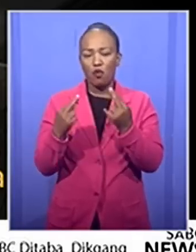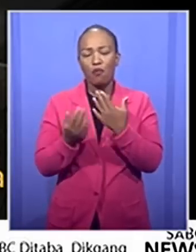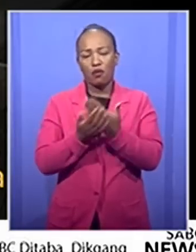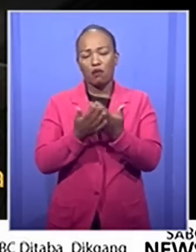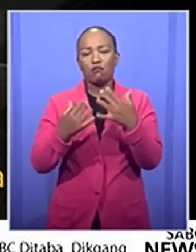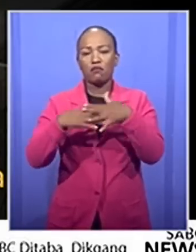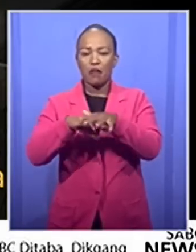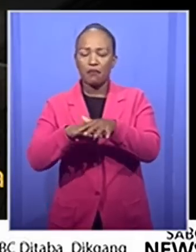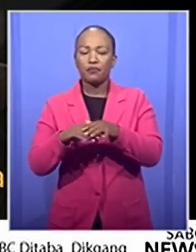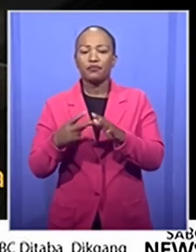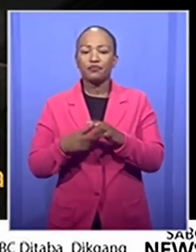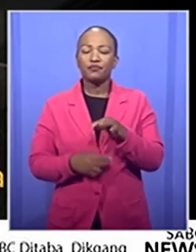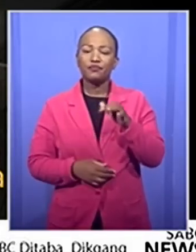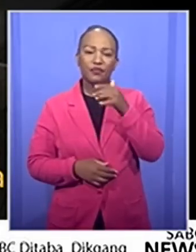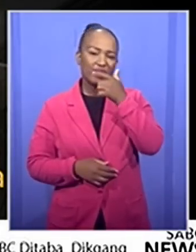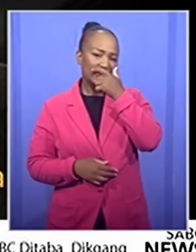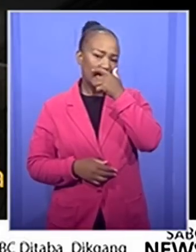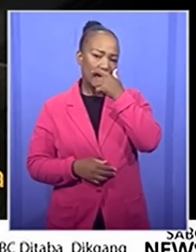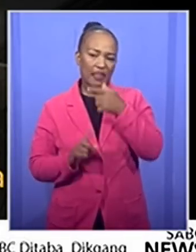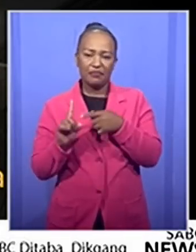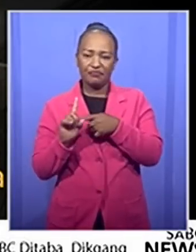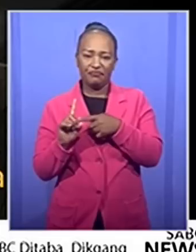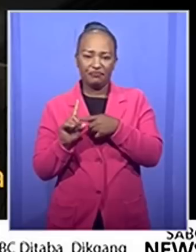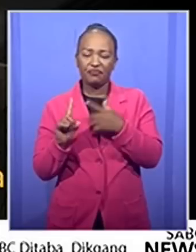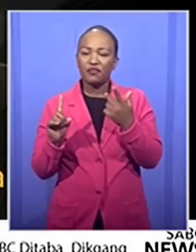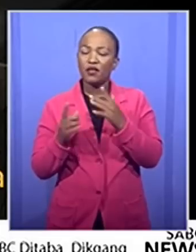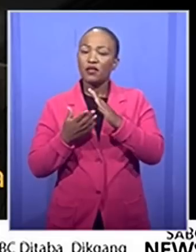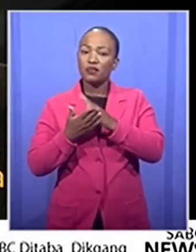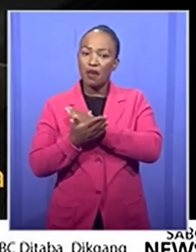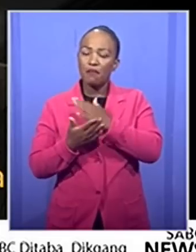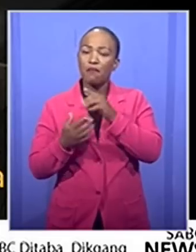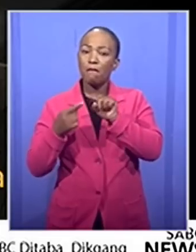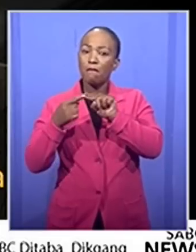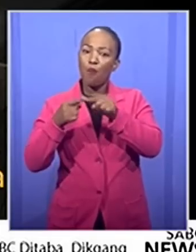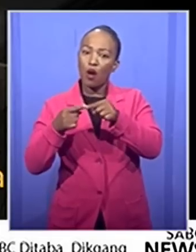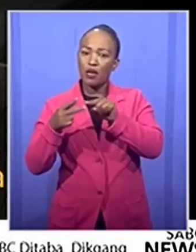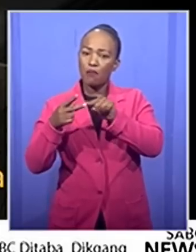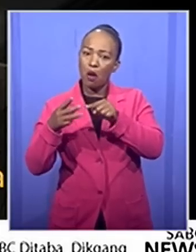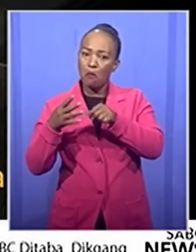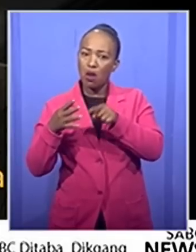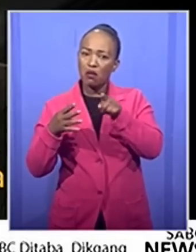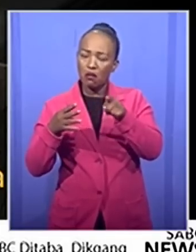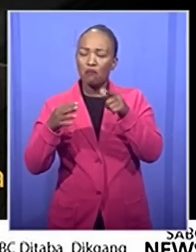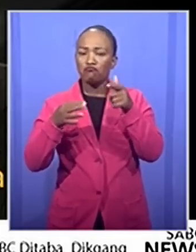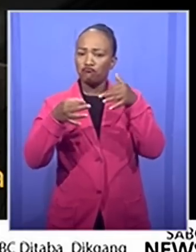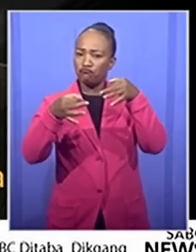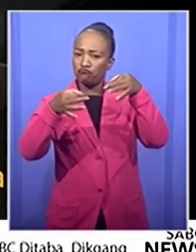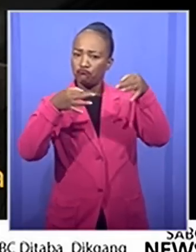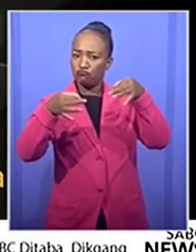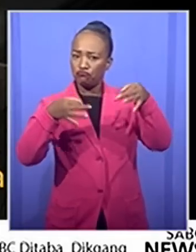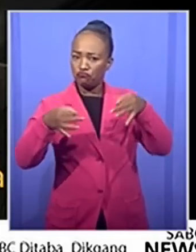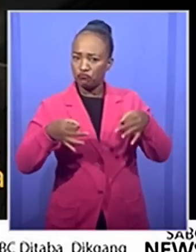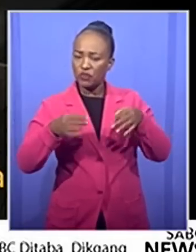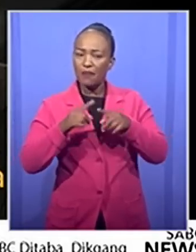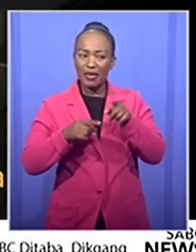nnete ka Cyril Ramaphosa di nthatše dintši o kgonne go di kgwatha e fela ye ya gore